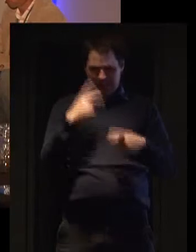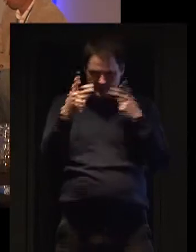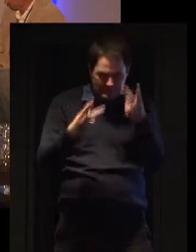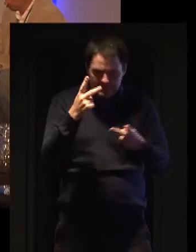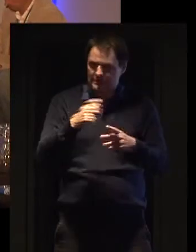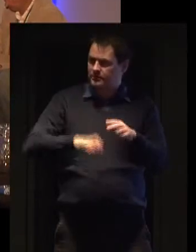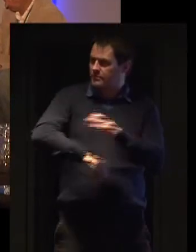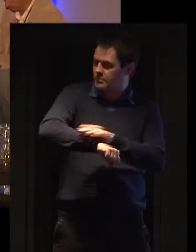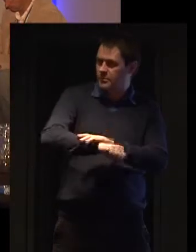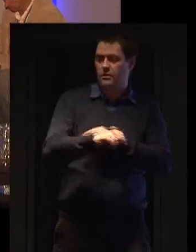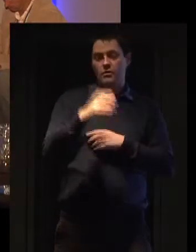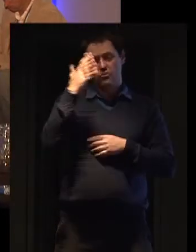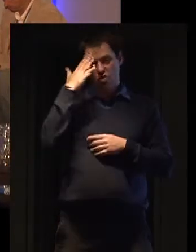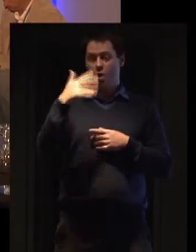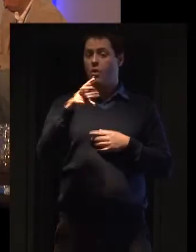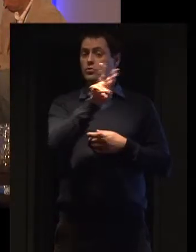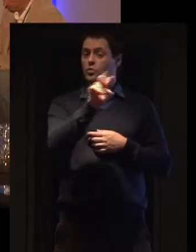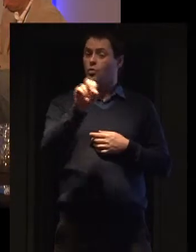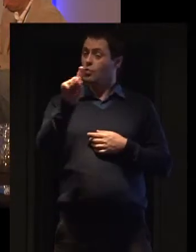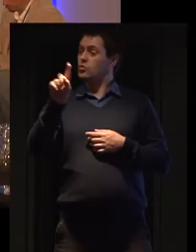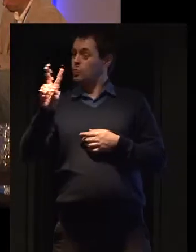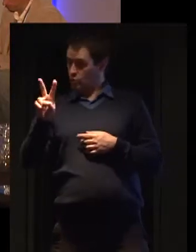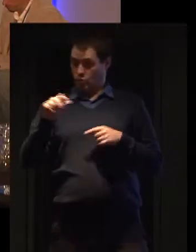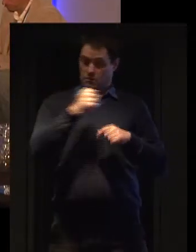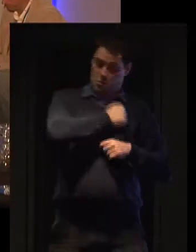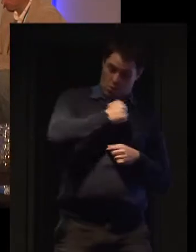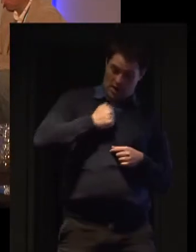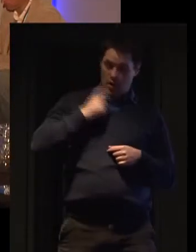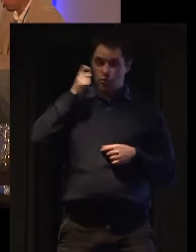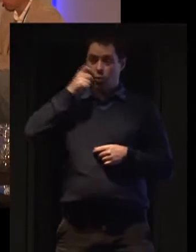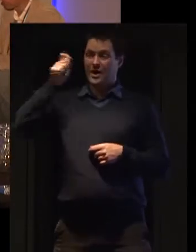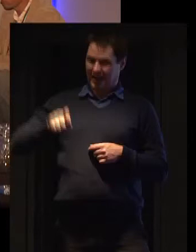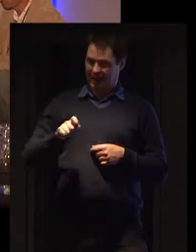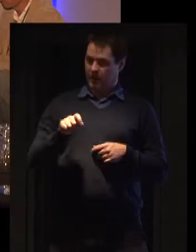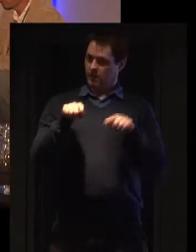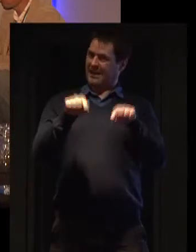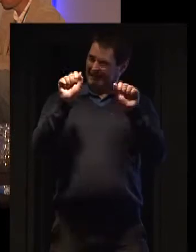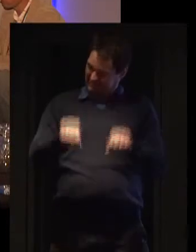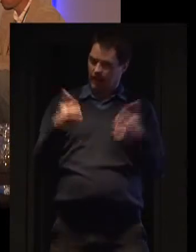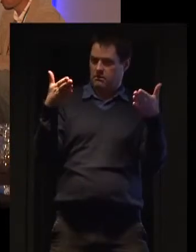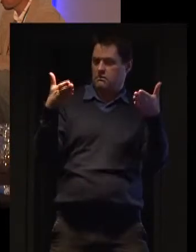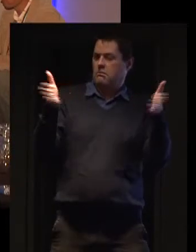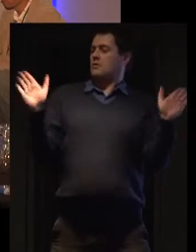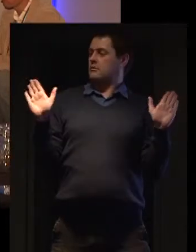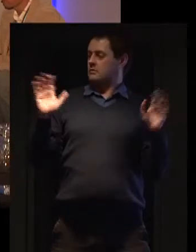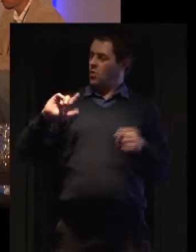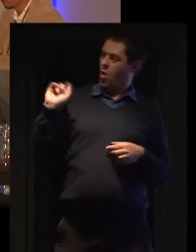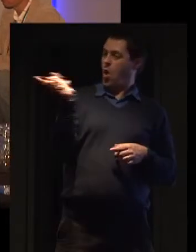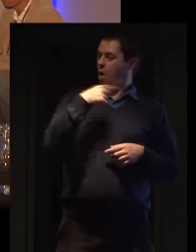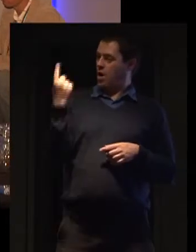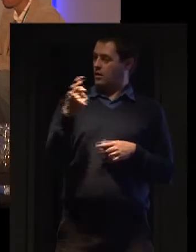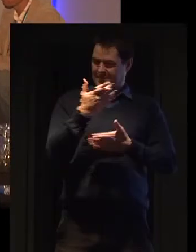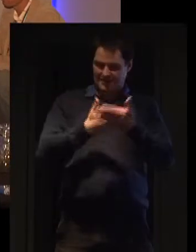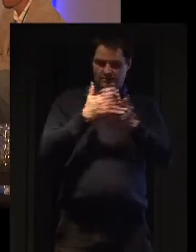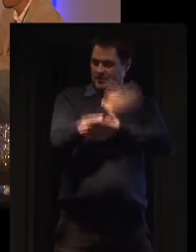Ukraine provides the opportunity to make watching football more accessible. What else